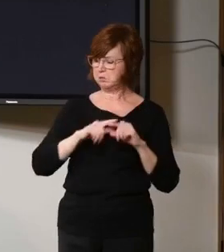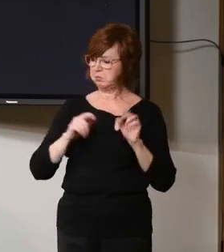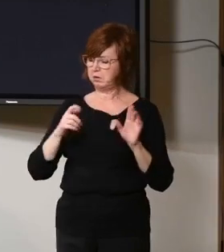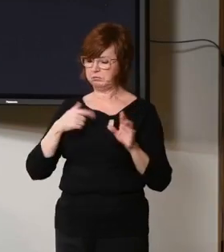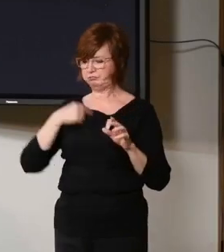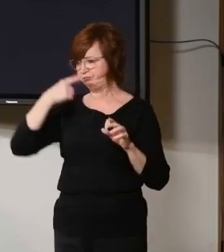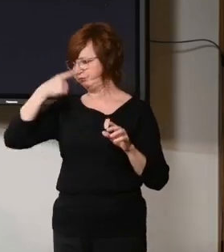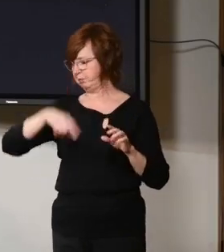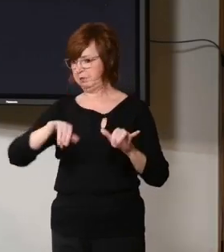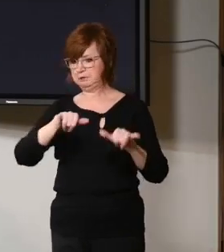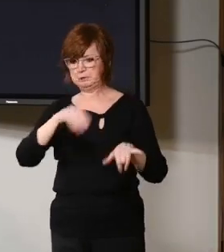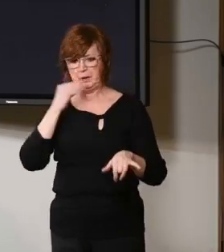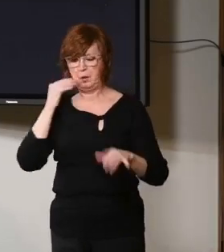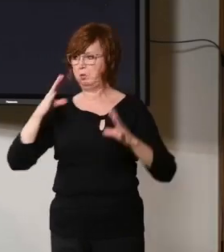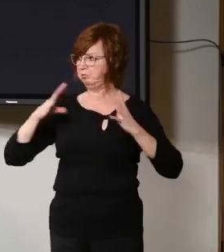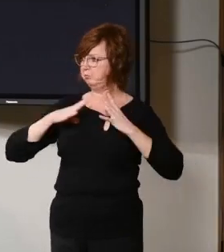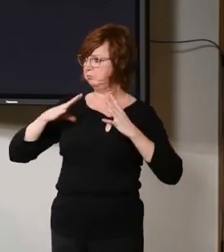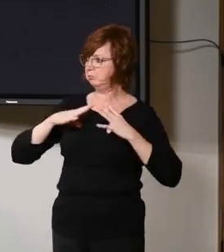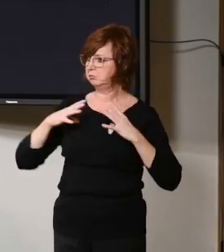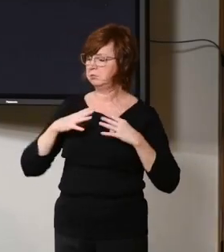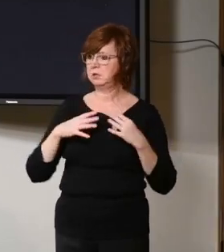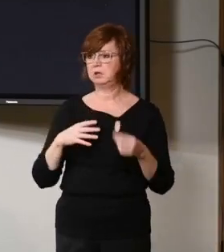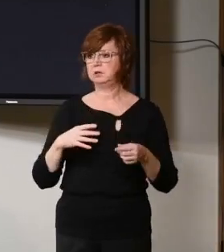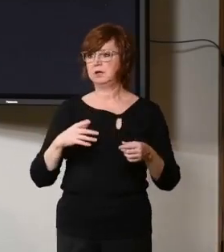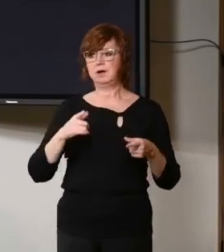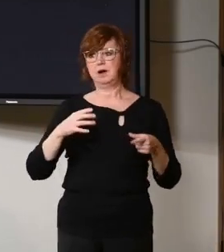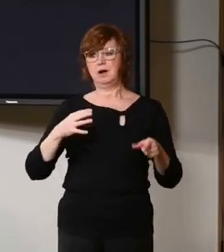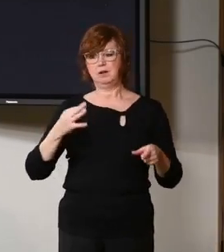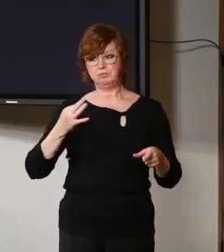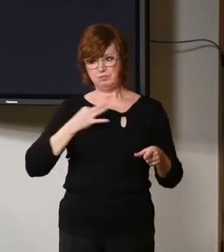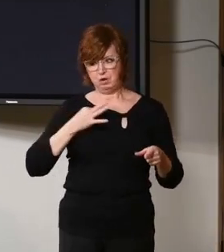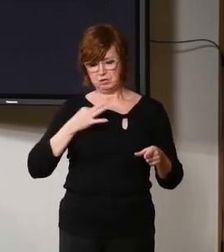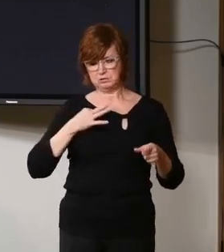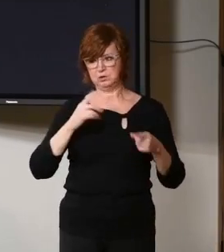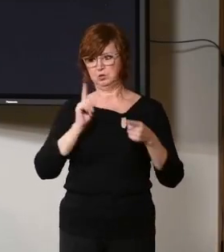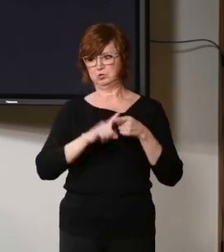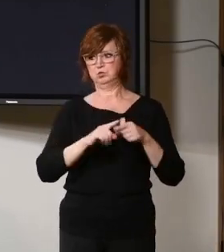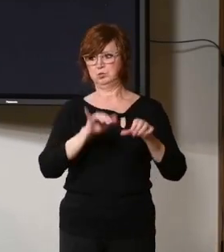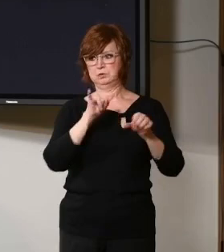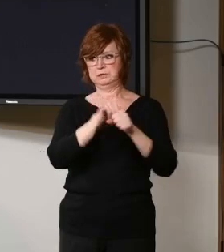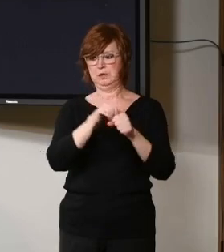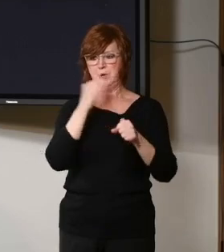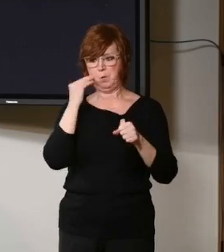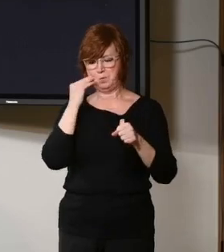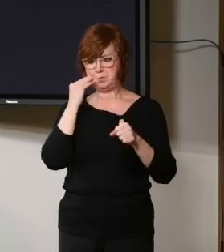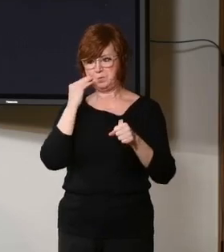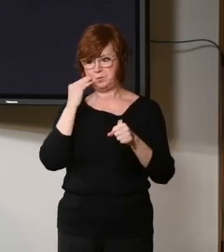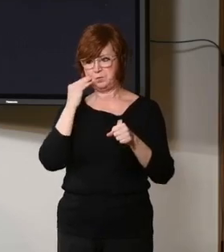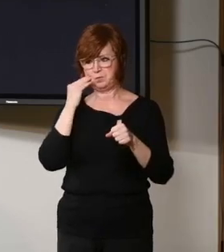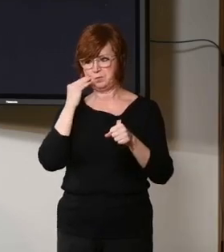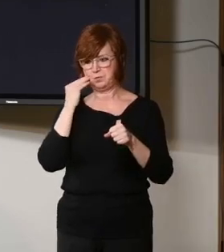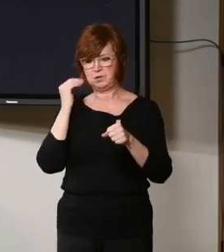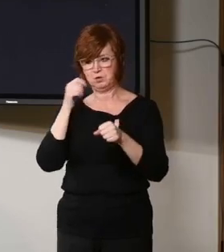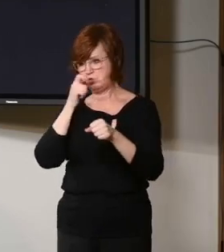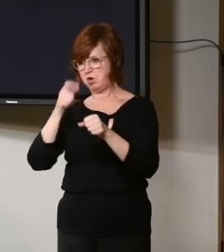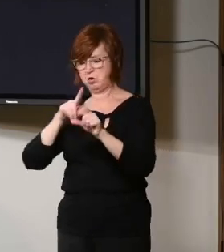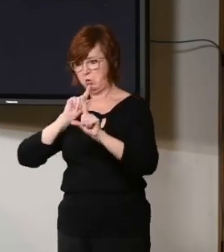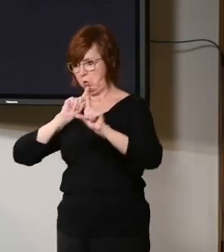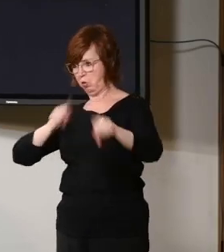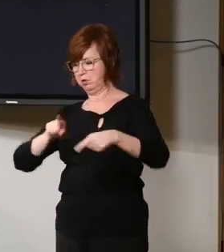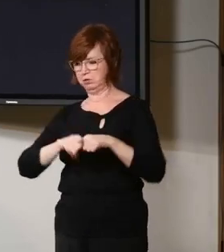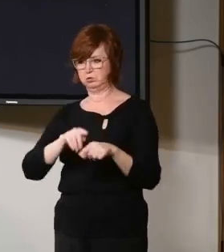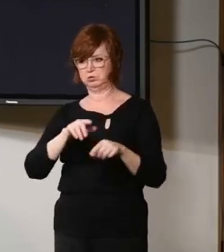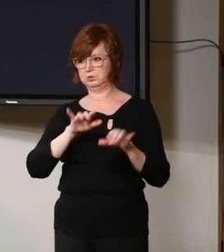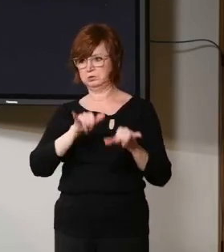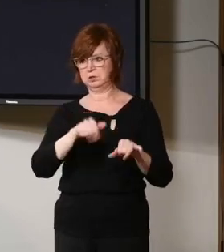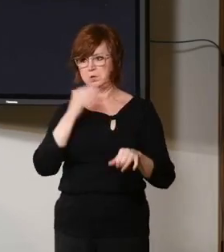under significant penalties both by the provincial government and the federal government. So that should decrease testing in the vast majority of